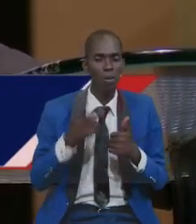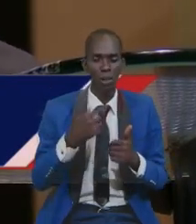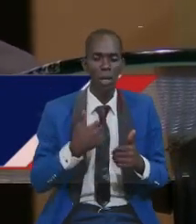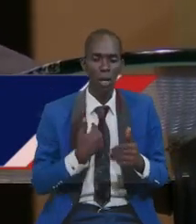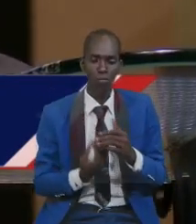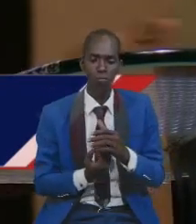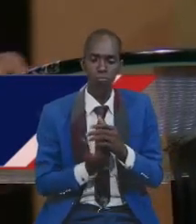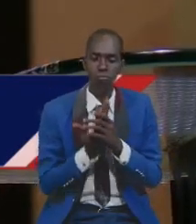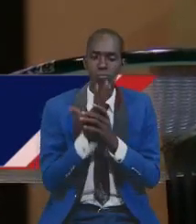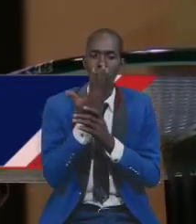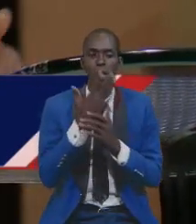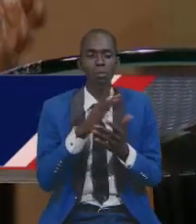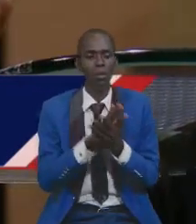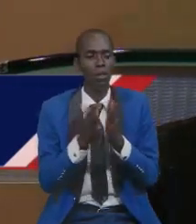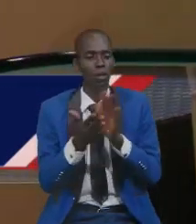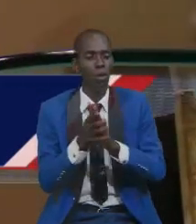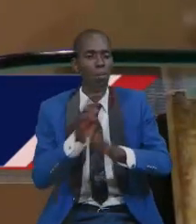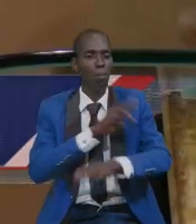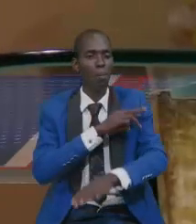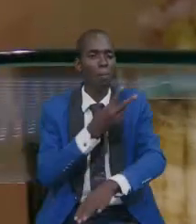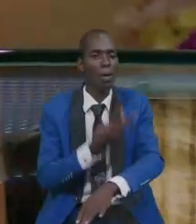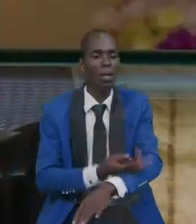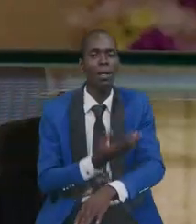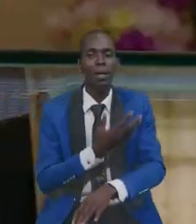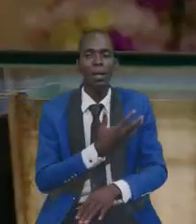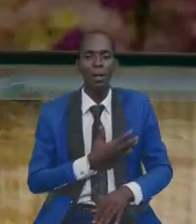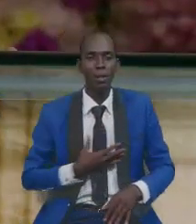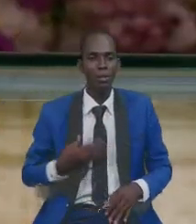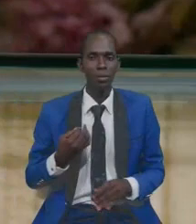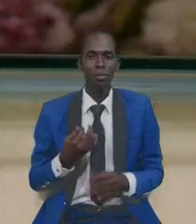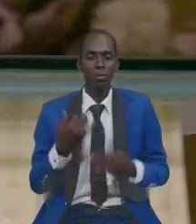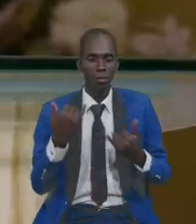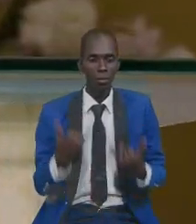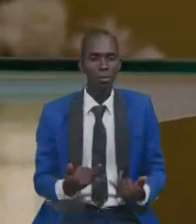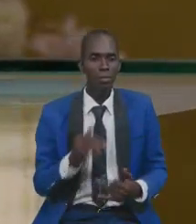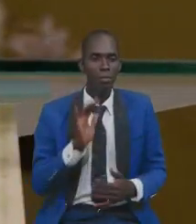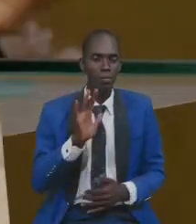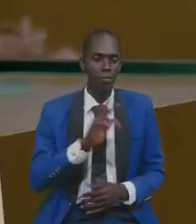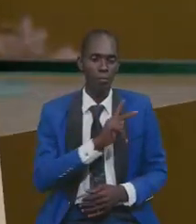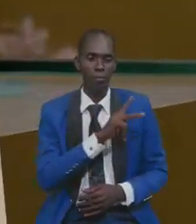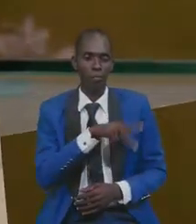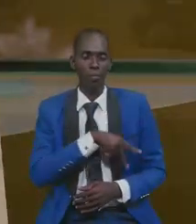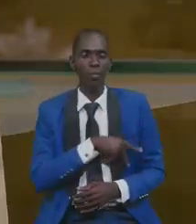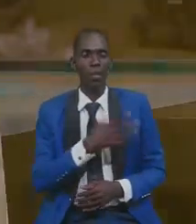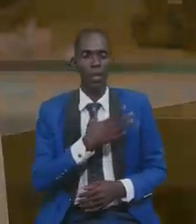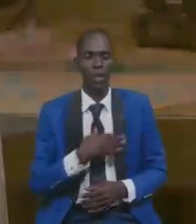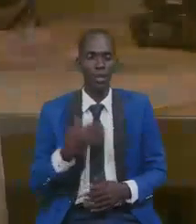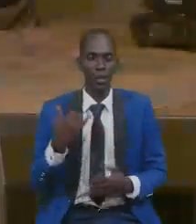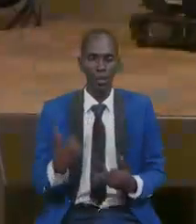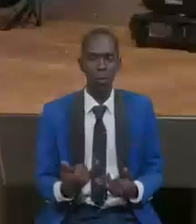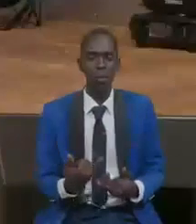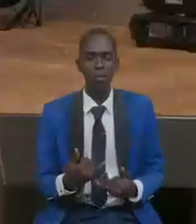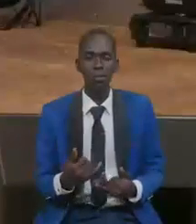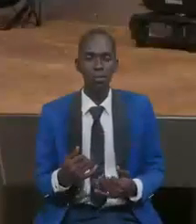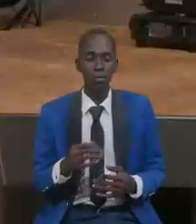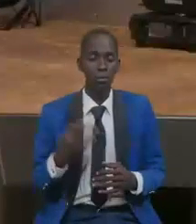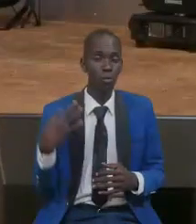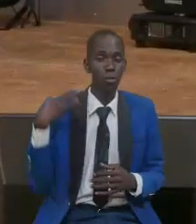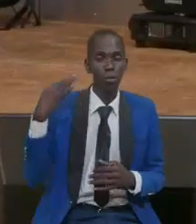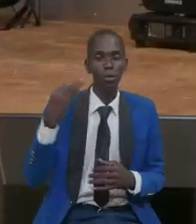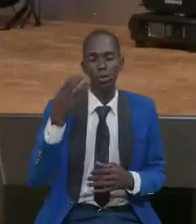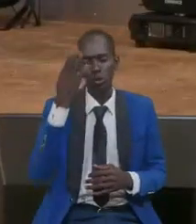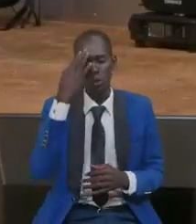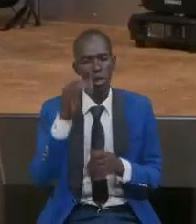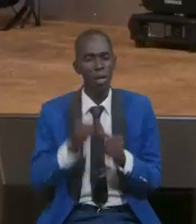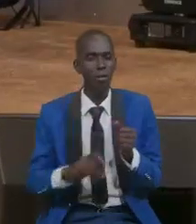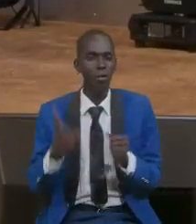so mighty, and then his personality and his position was known all over the